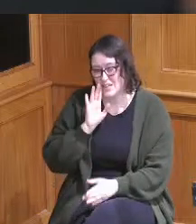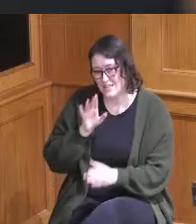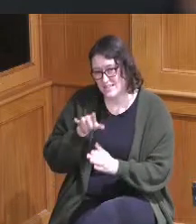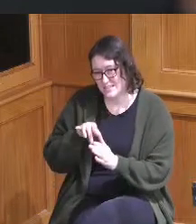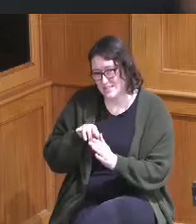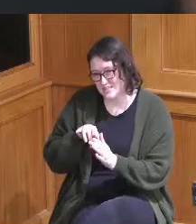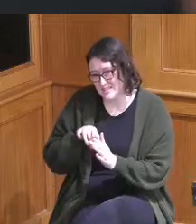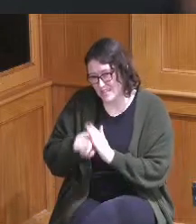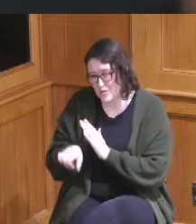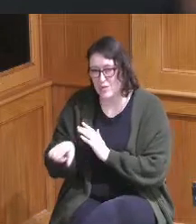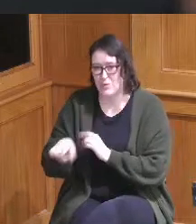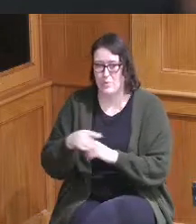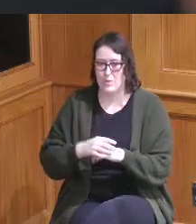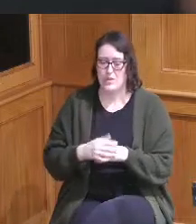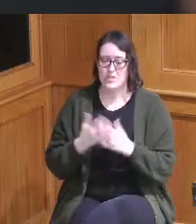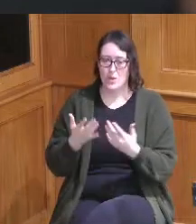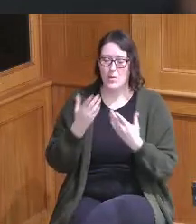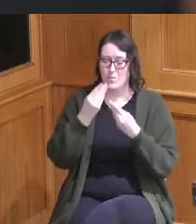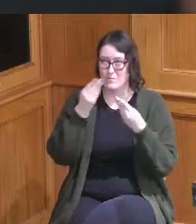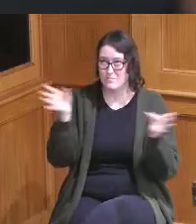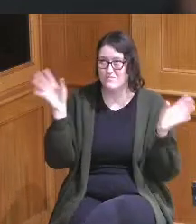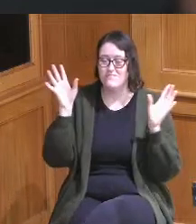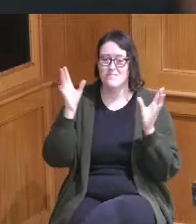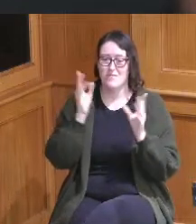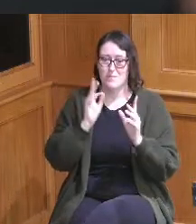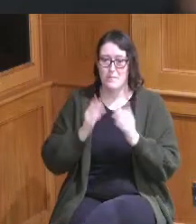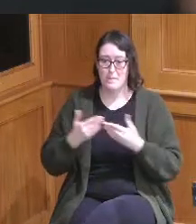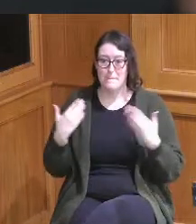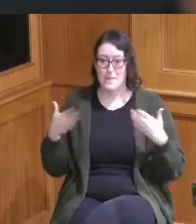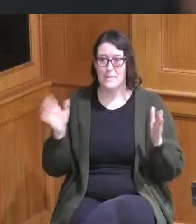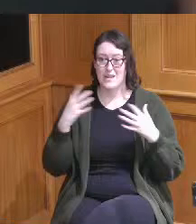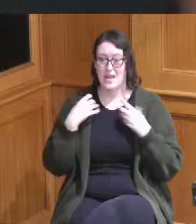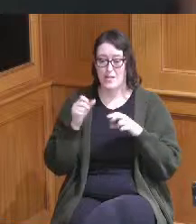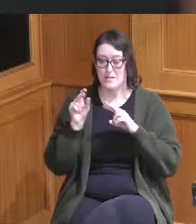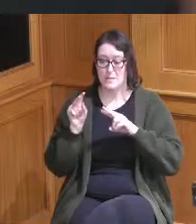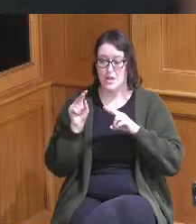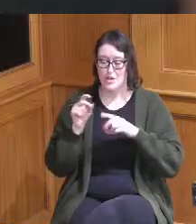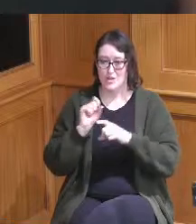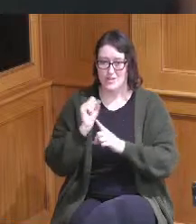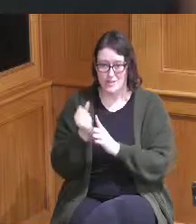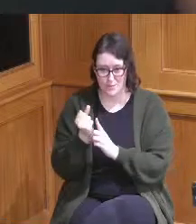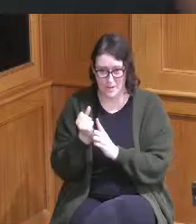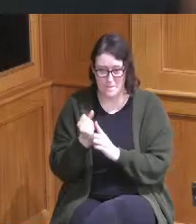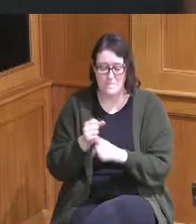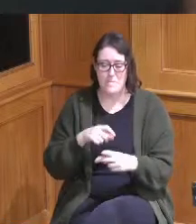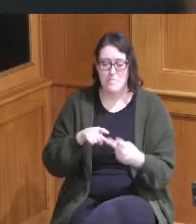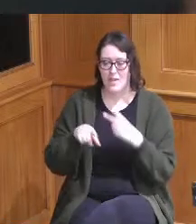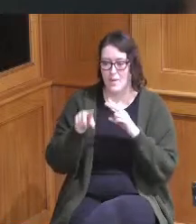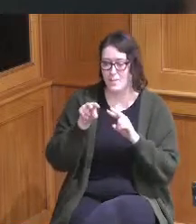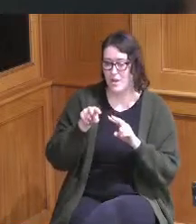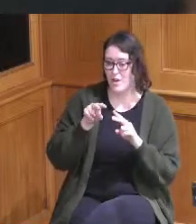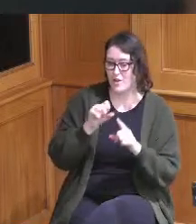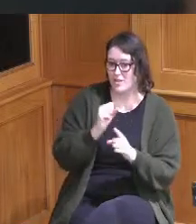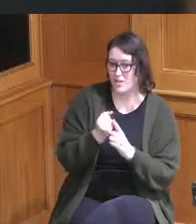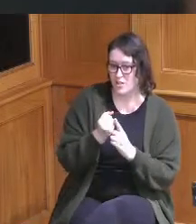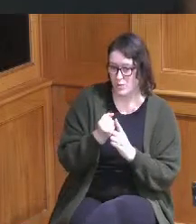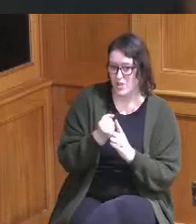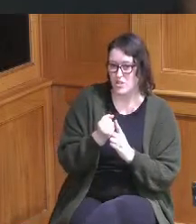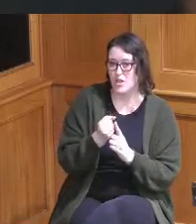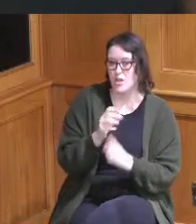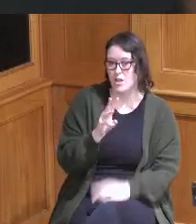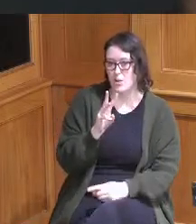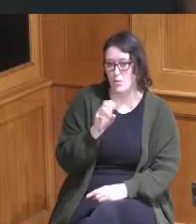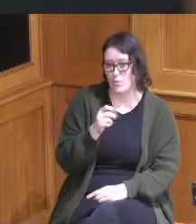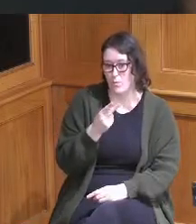of it. Public Health, thankfully, is monitoring the situation along with monitoring the situation in